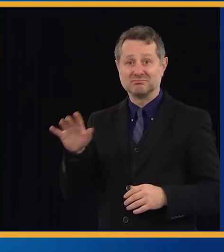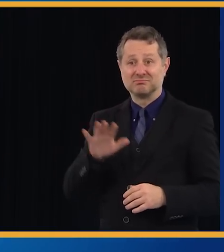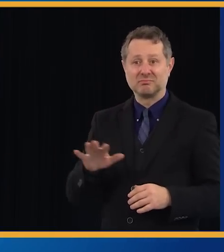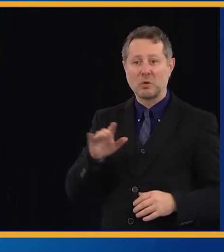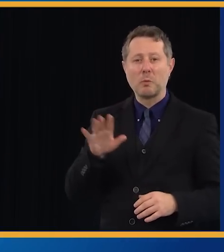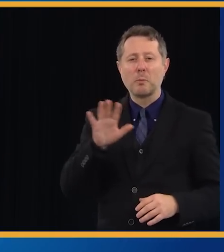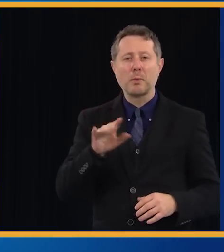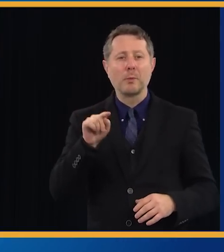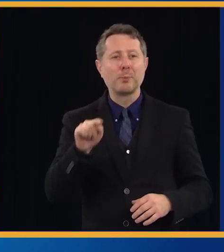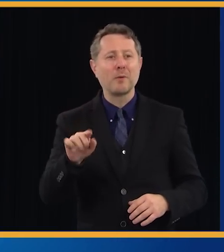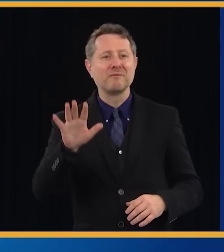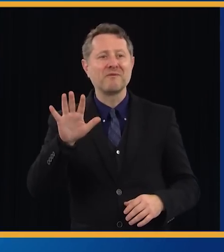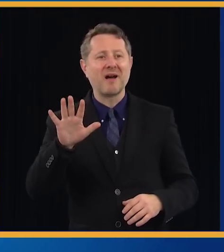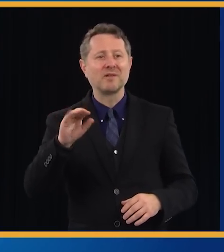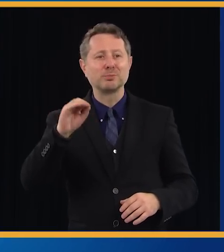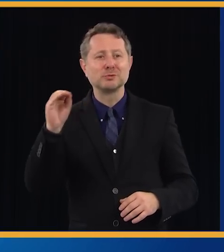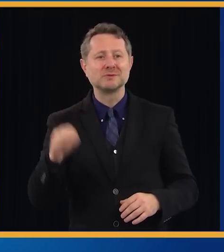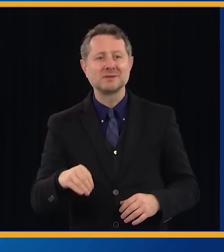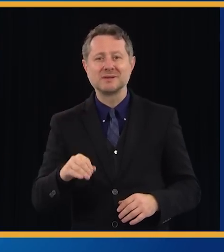0.5% death rate.